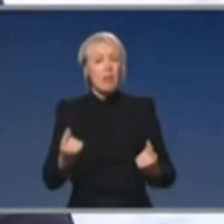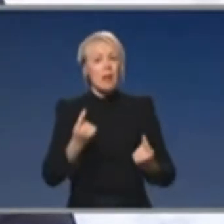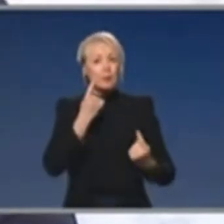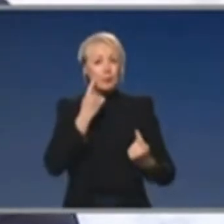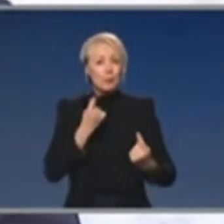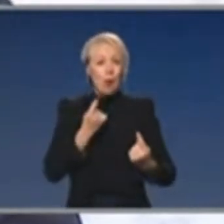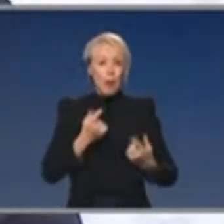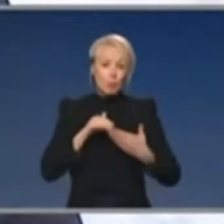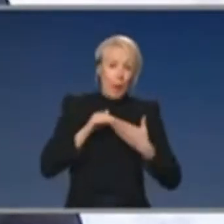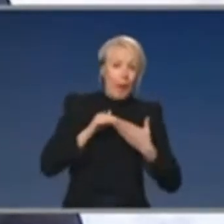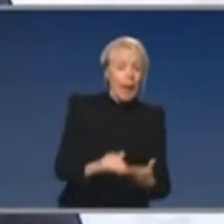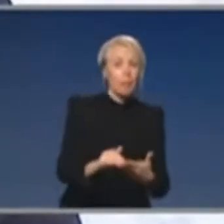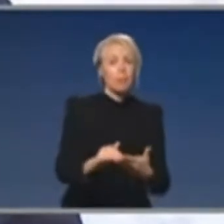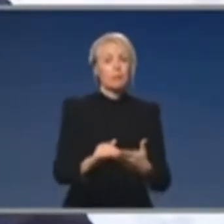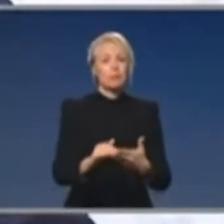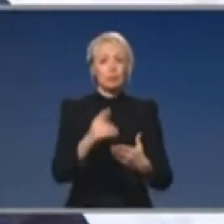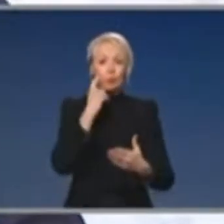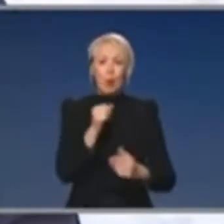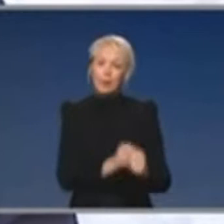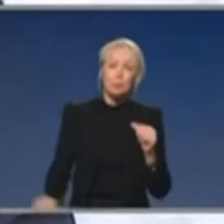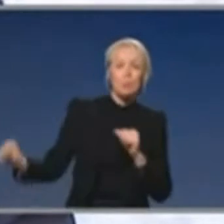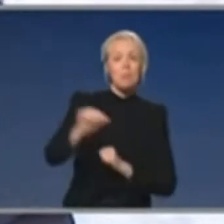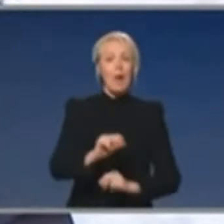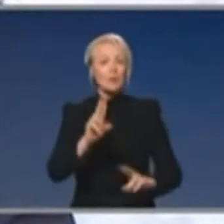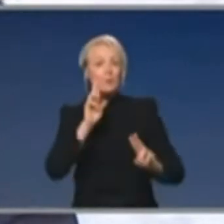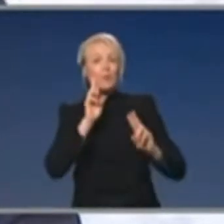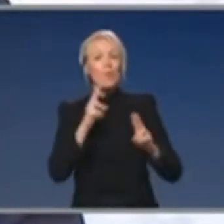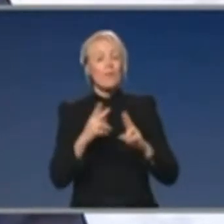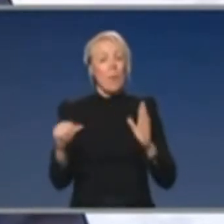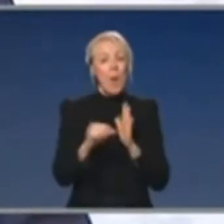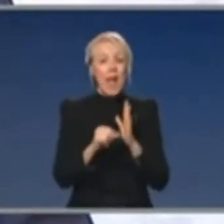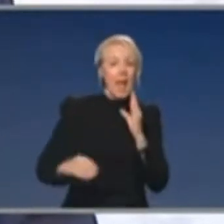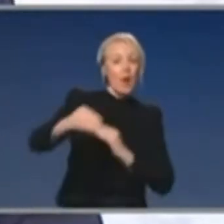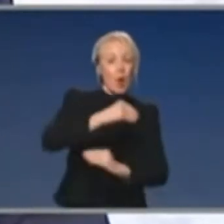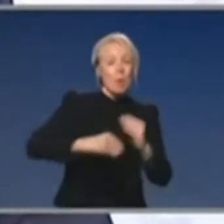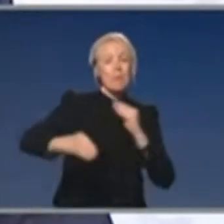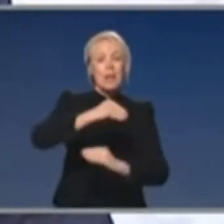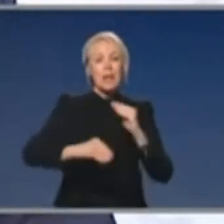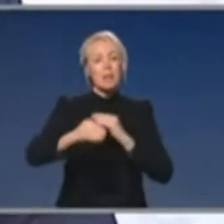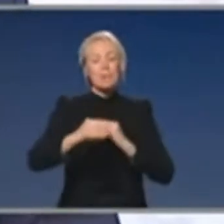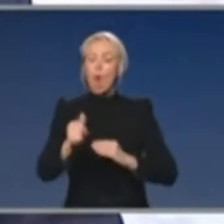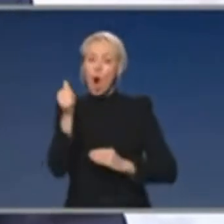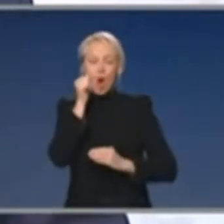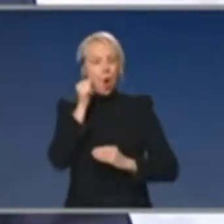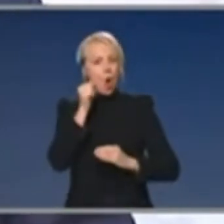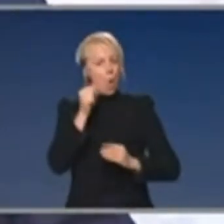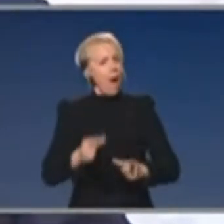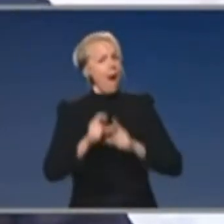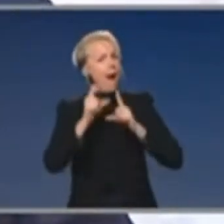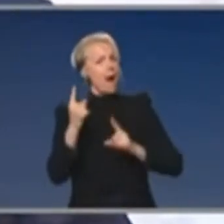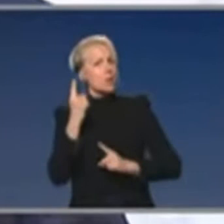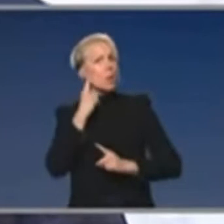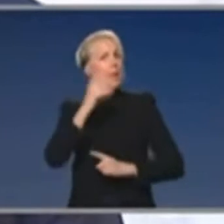to encourage that investment, to rebuild our economy and to go forward. I know this news is upsetting and